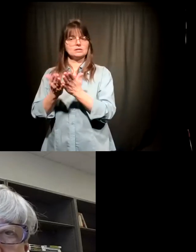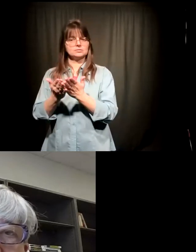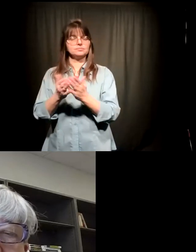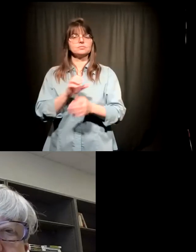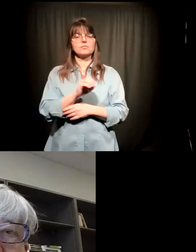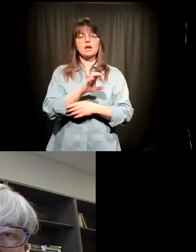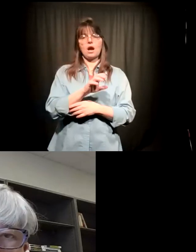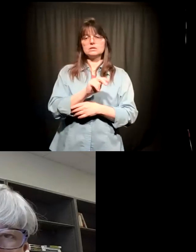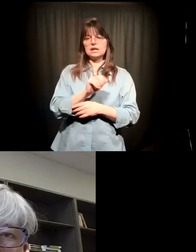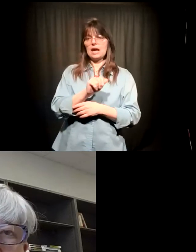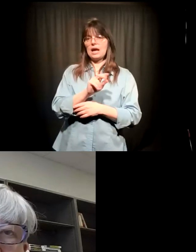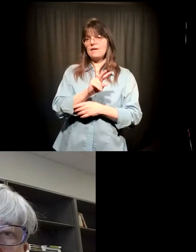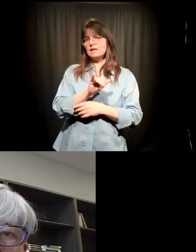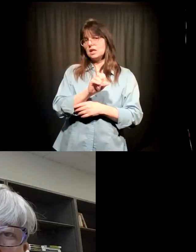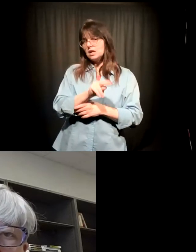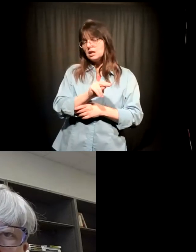Being Seen.